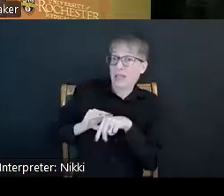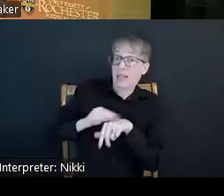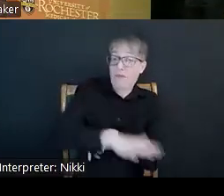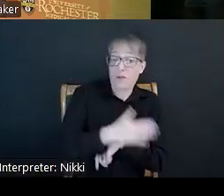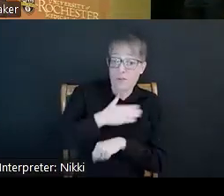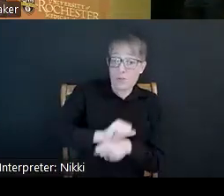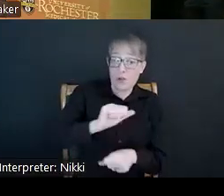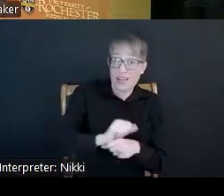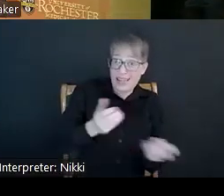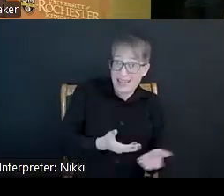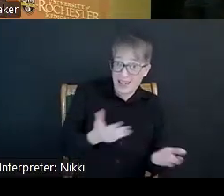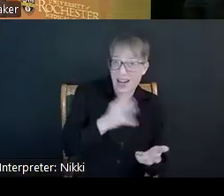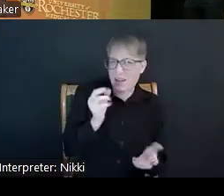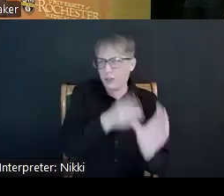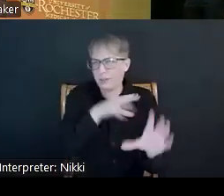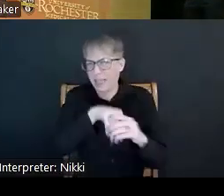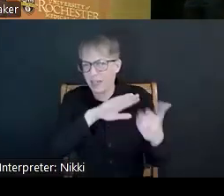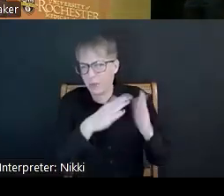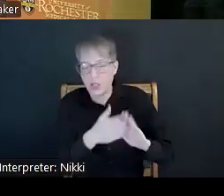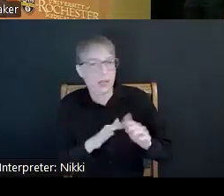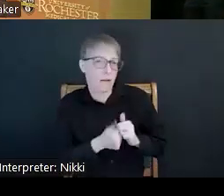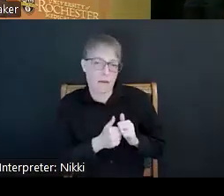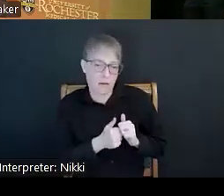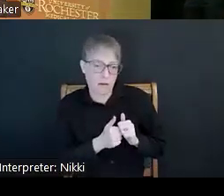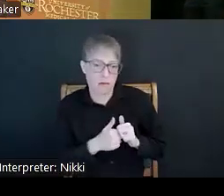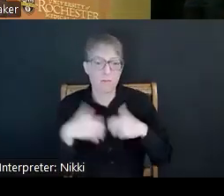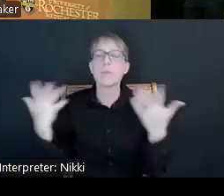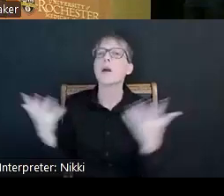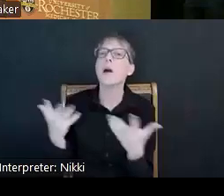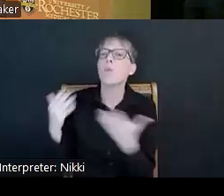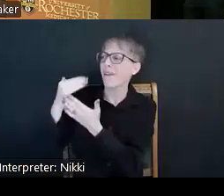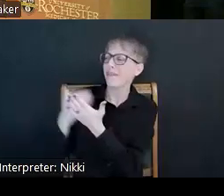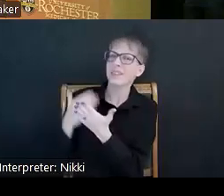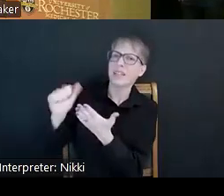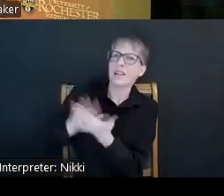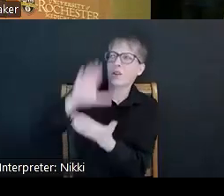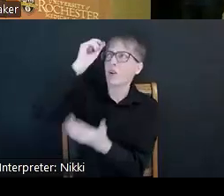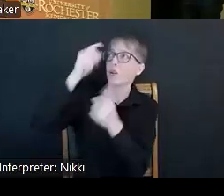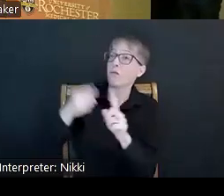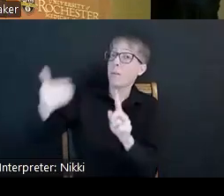in my community? And what lessons can we learn from past equity efforts in Greater Rochester?